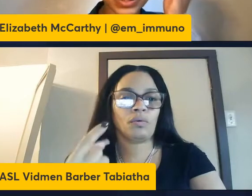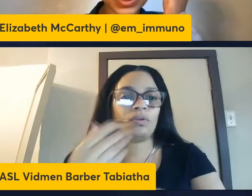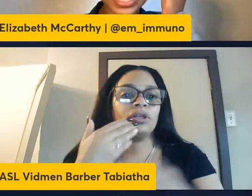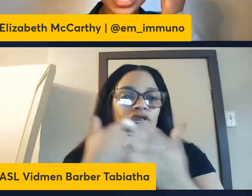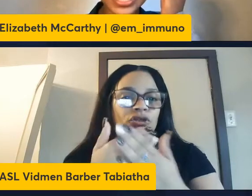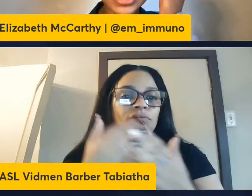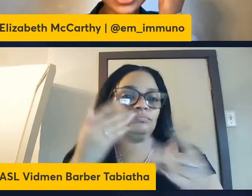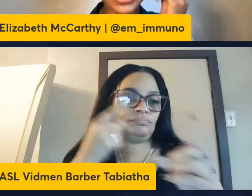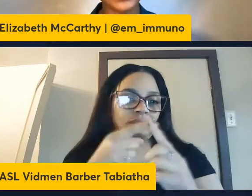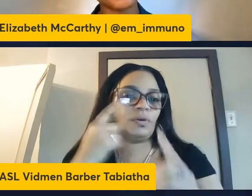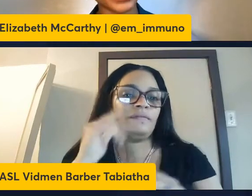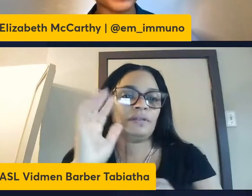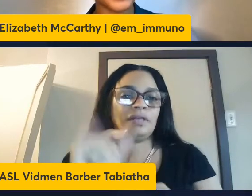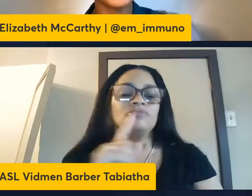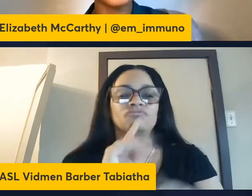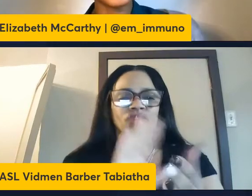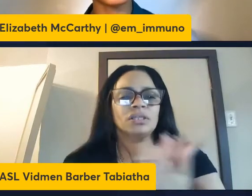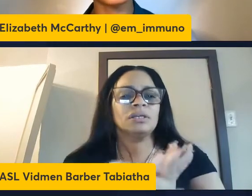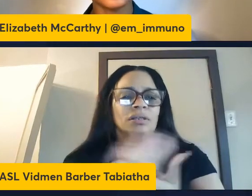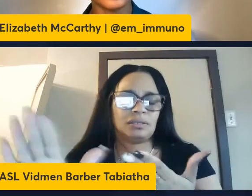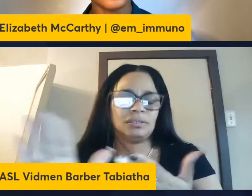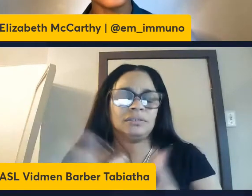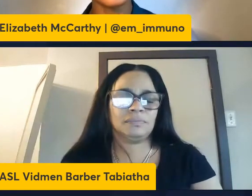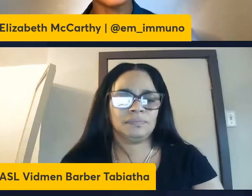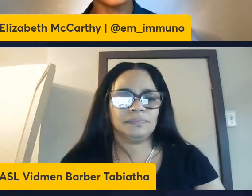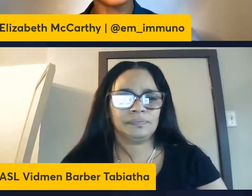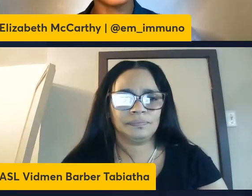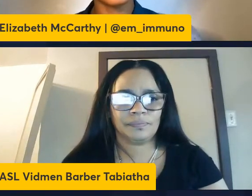from Simone's really nice primer.